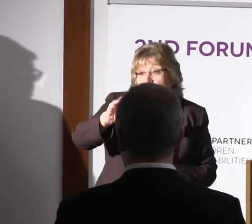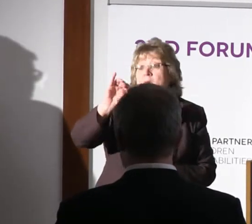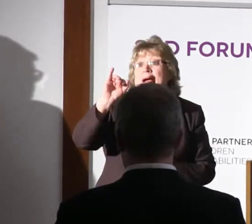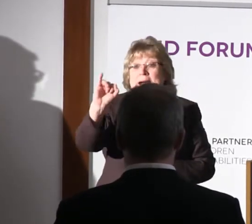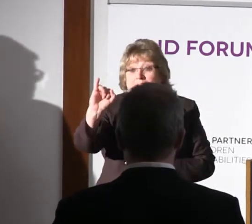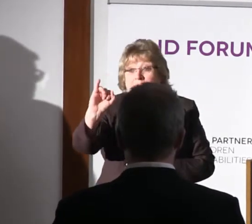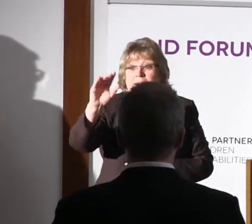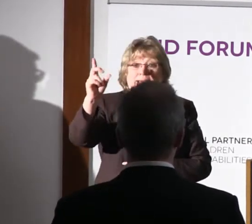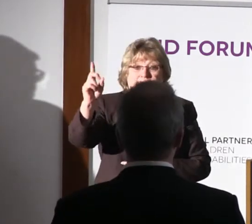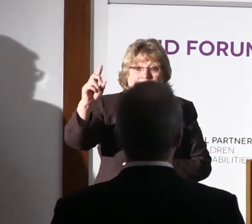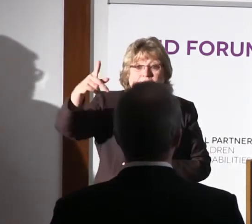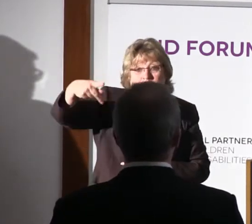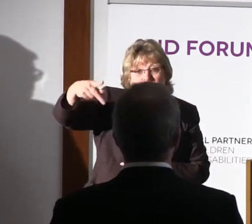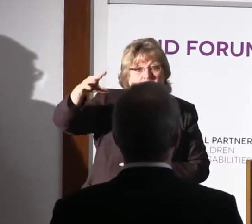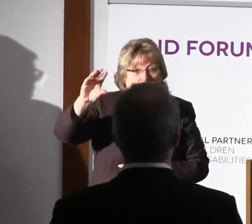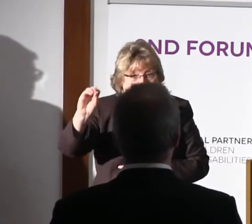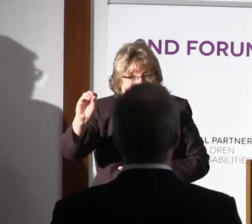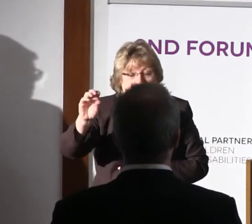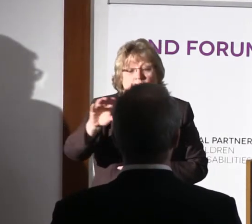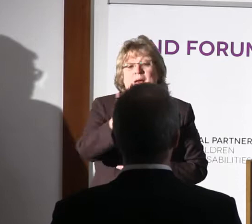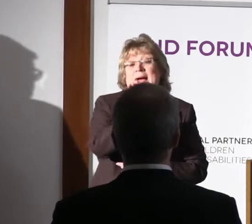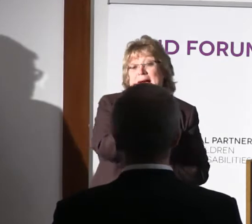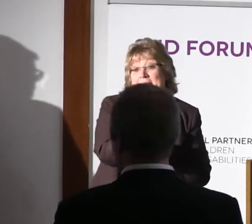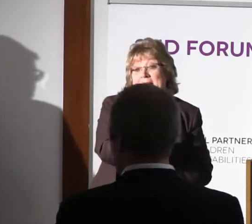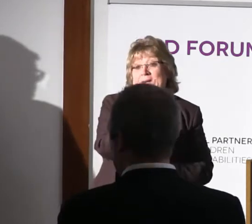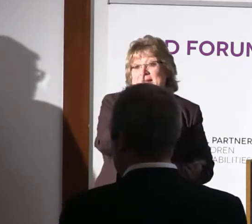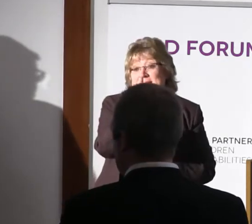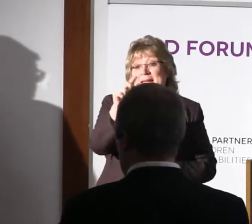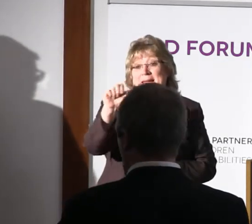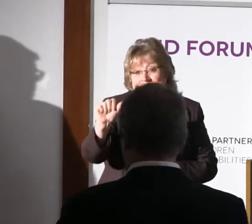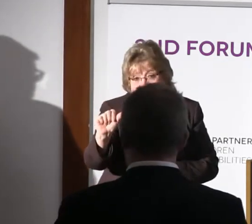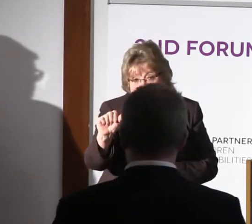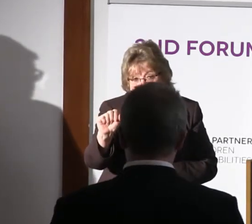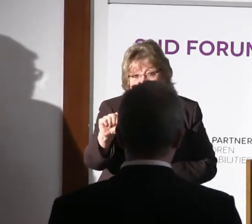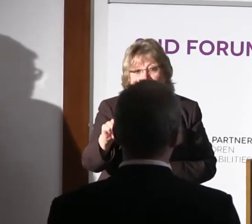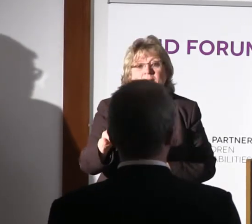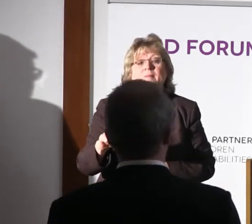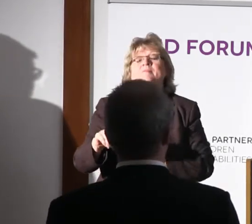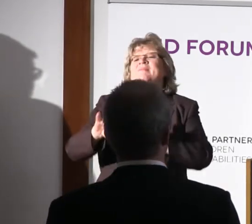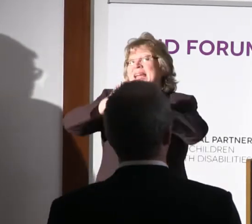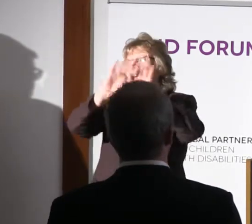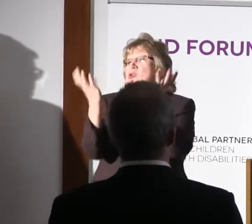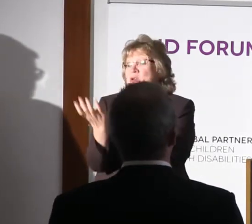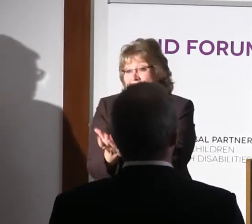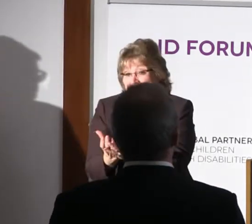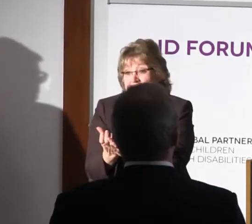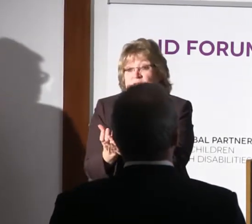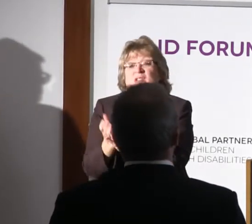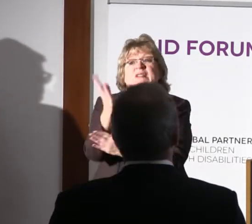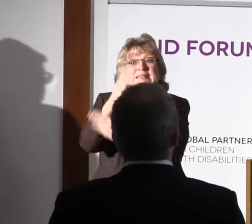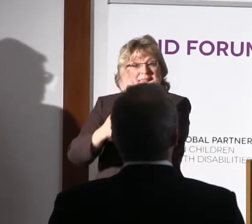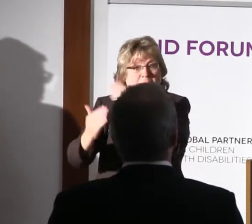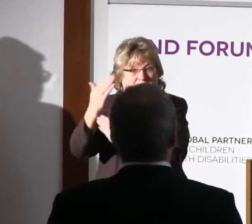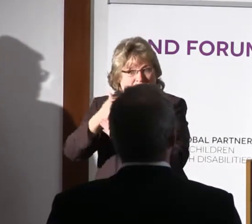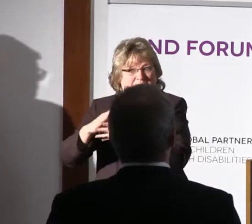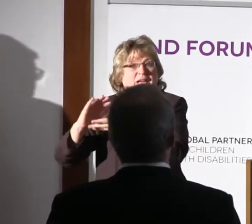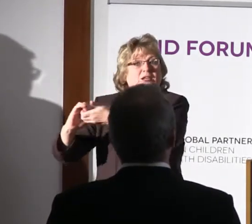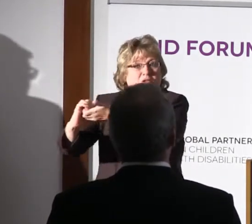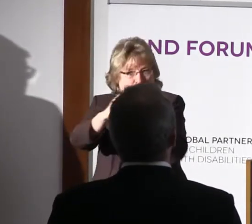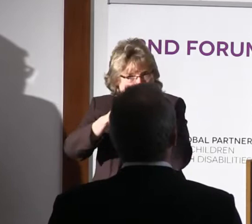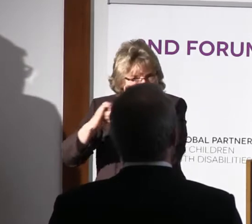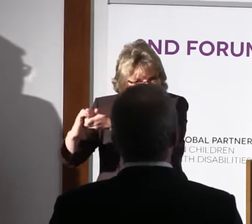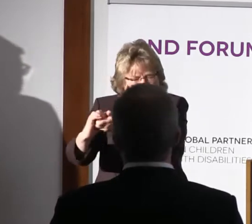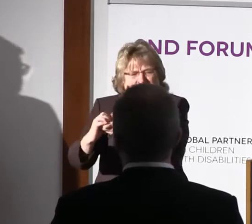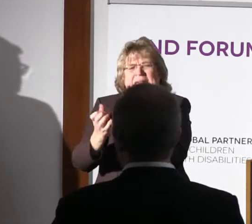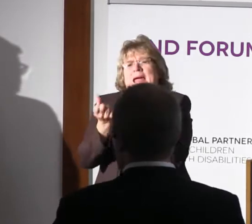International Disability Alliance and the International Disability and Development Consortium, and the countries that